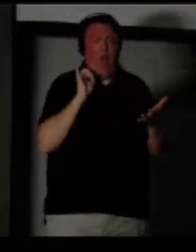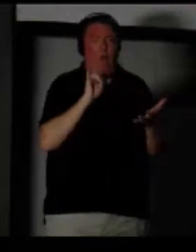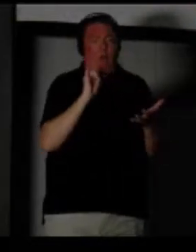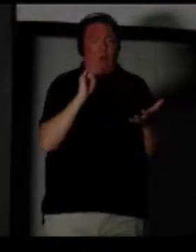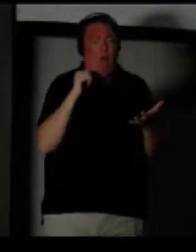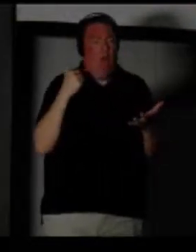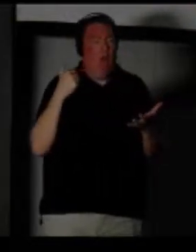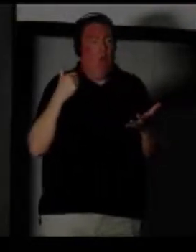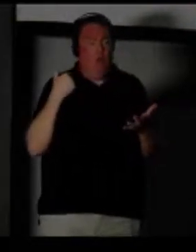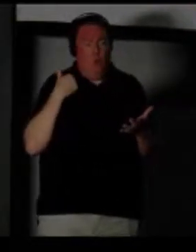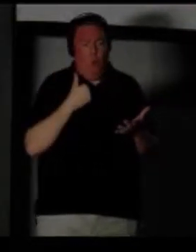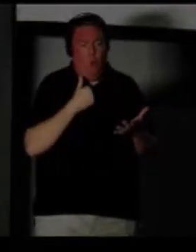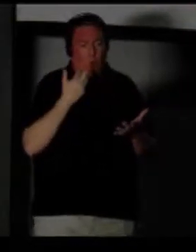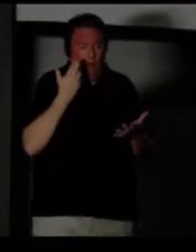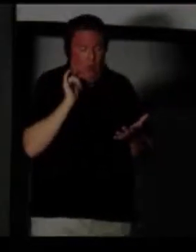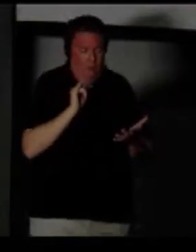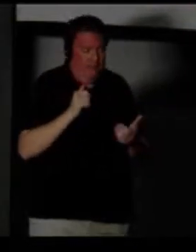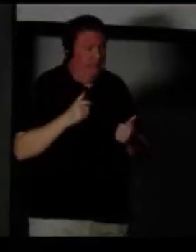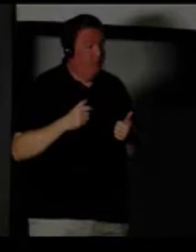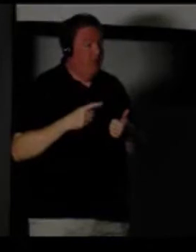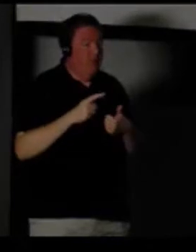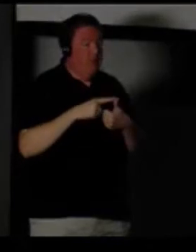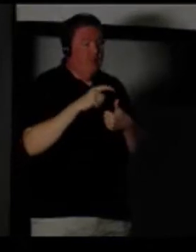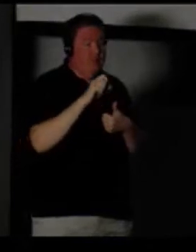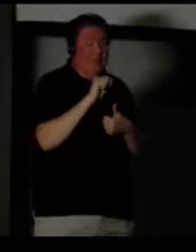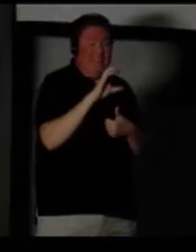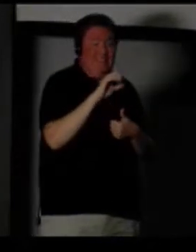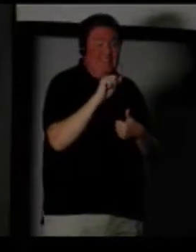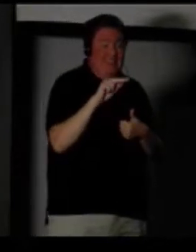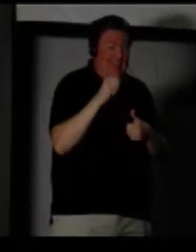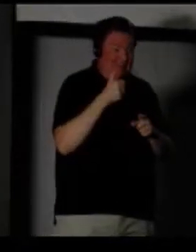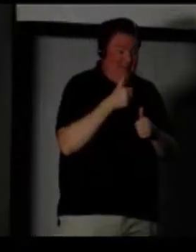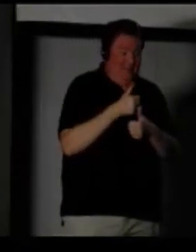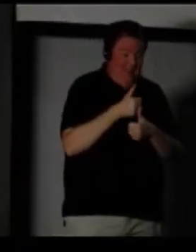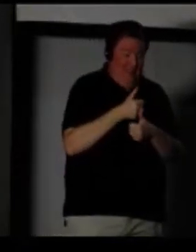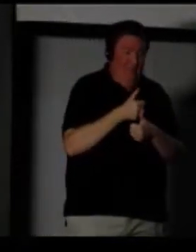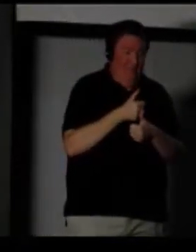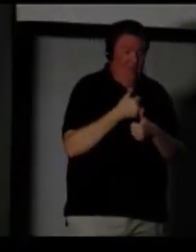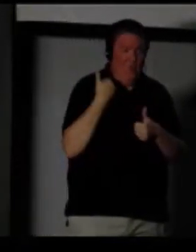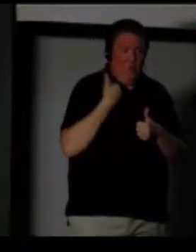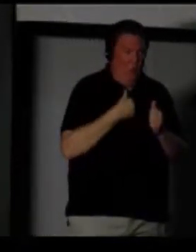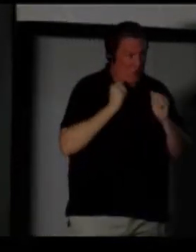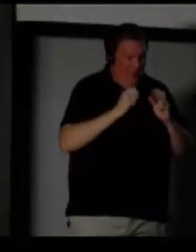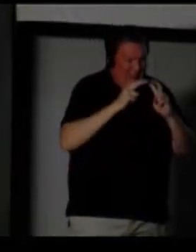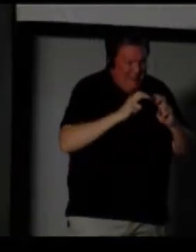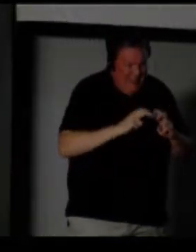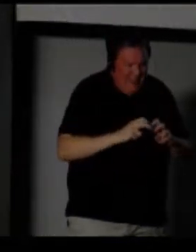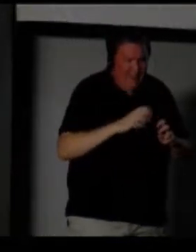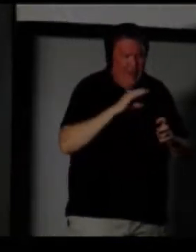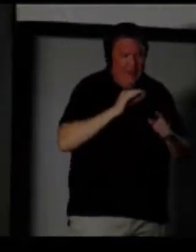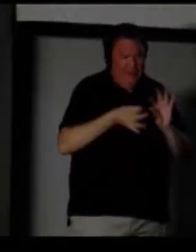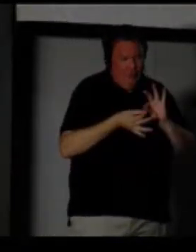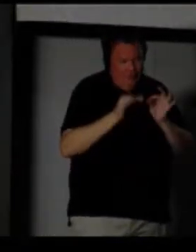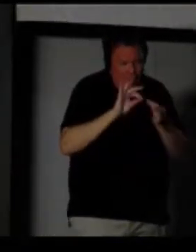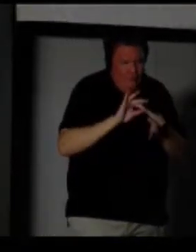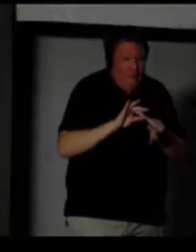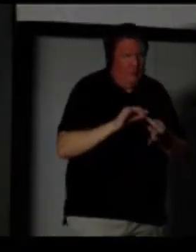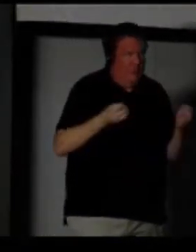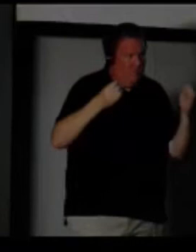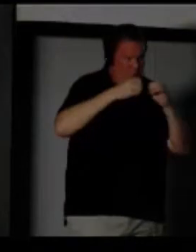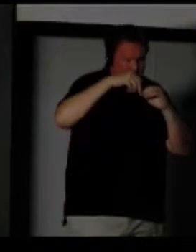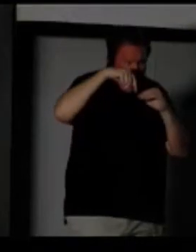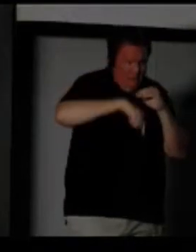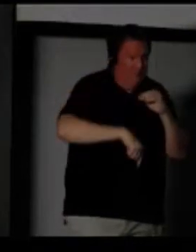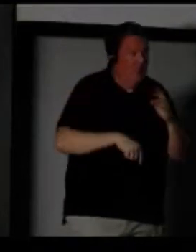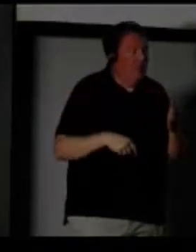consequences that emerged were that scanning itself became a means of examination and interpretation.